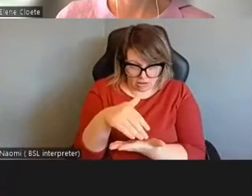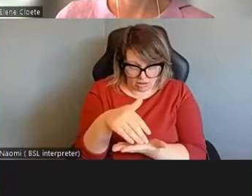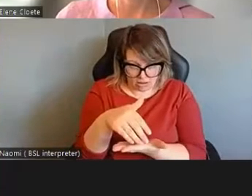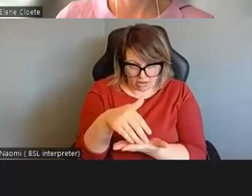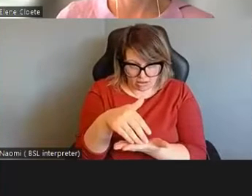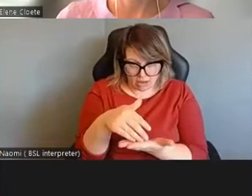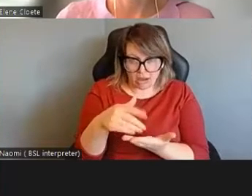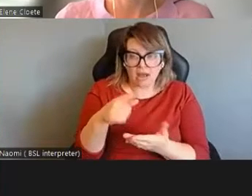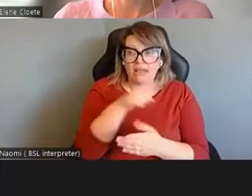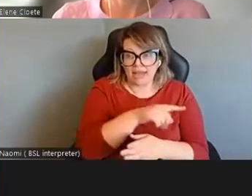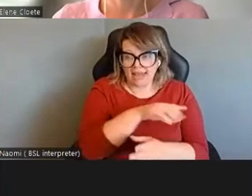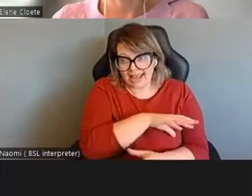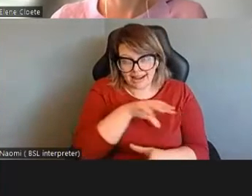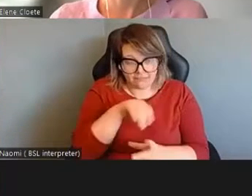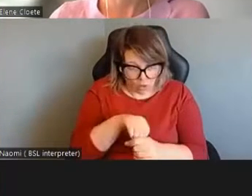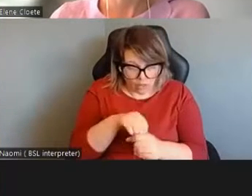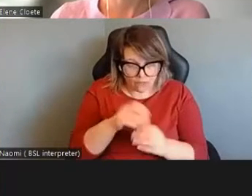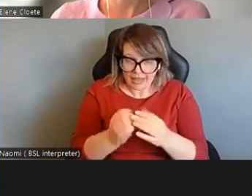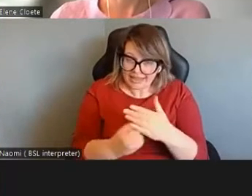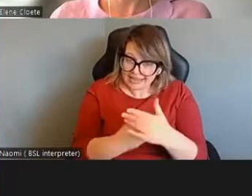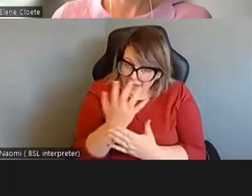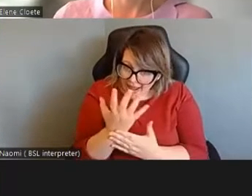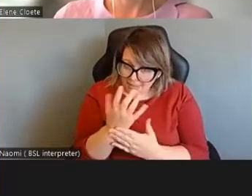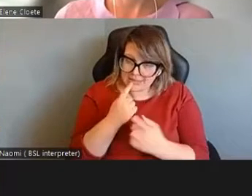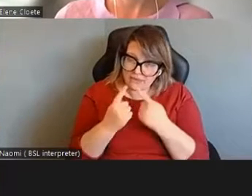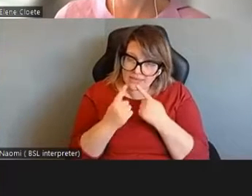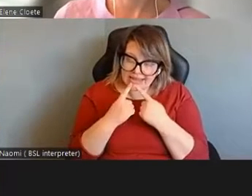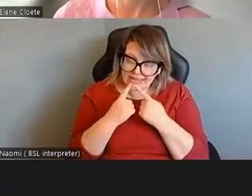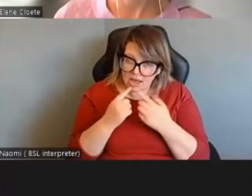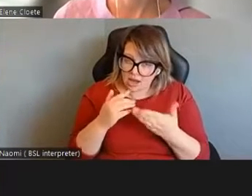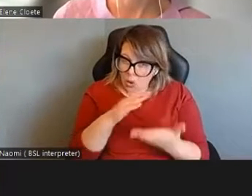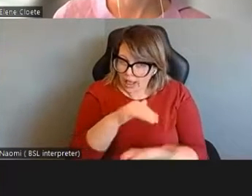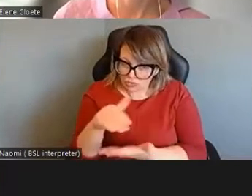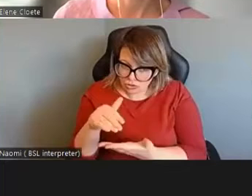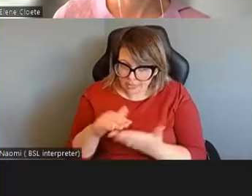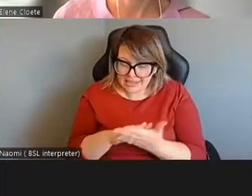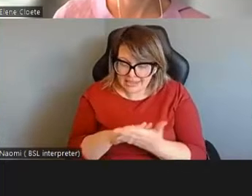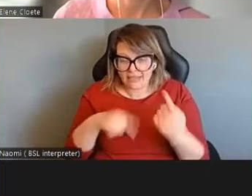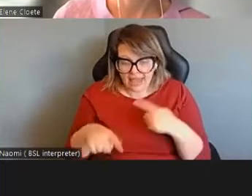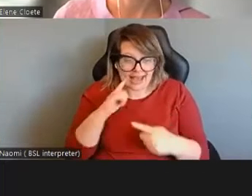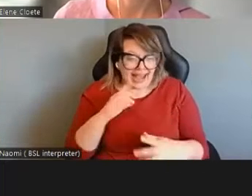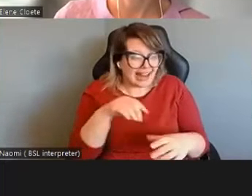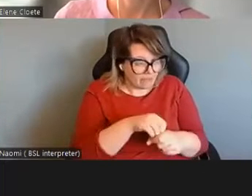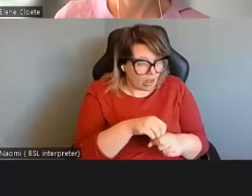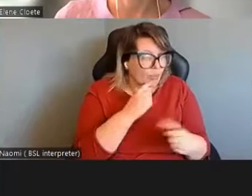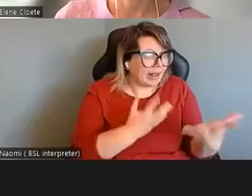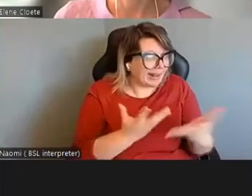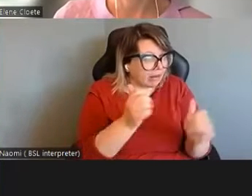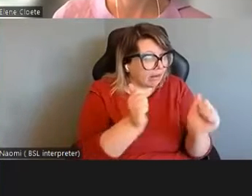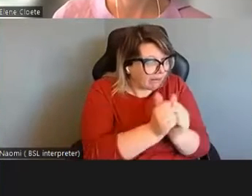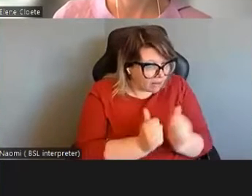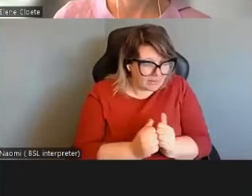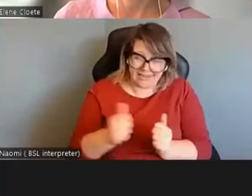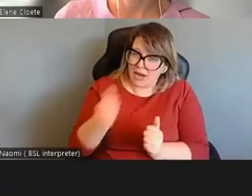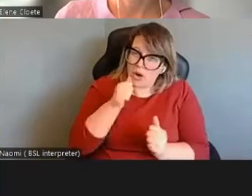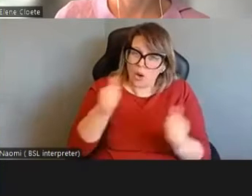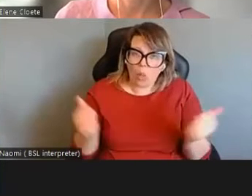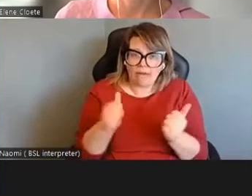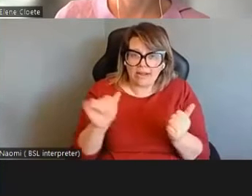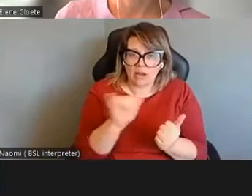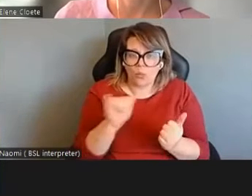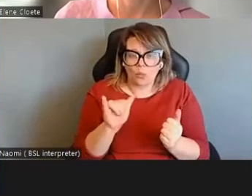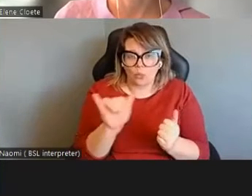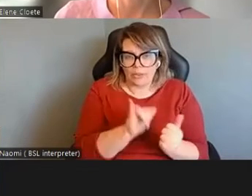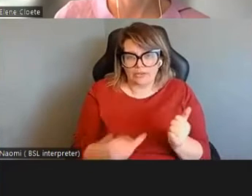and then also the development of the data collection tools, they will already be very familiar with the tools itself